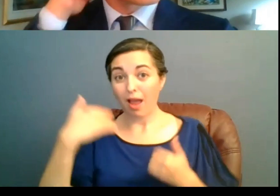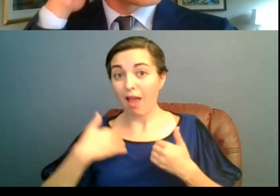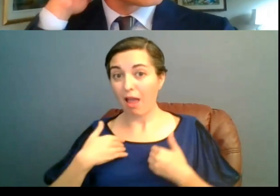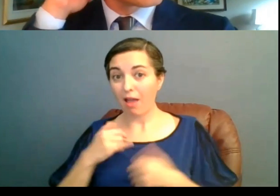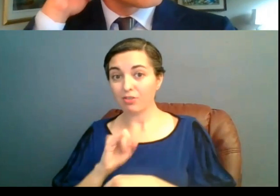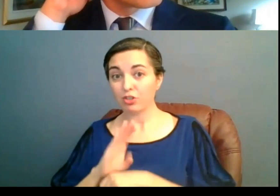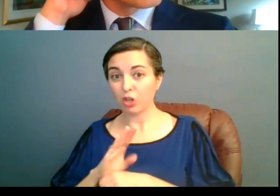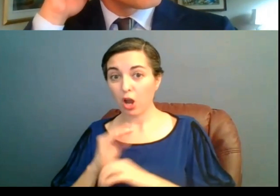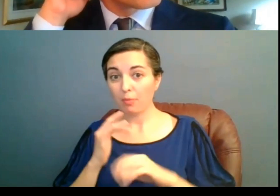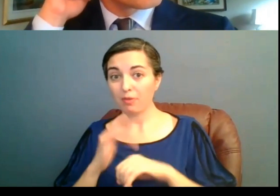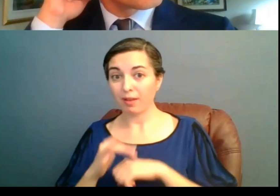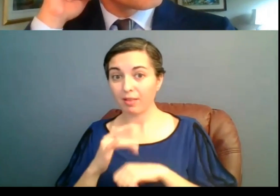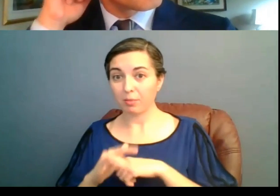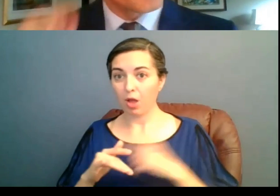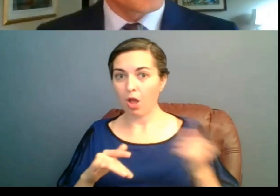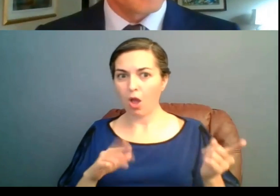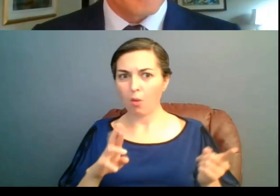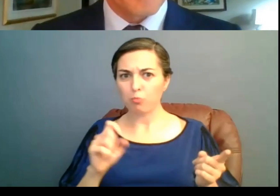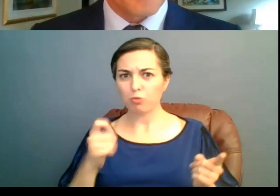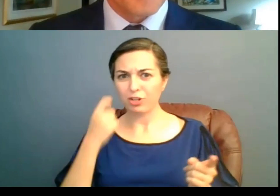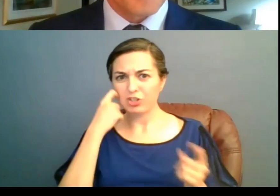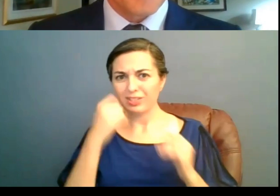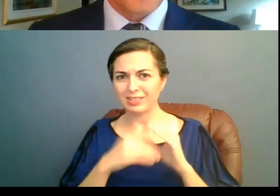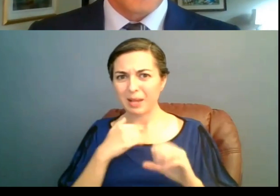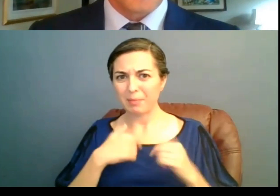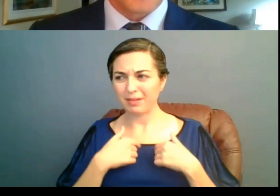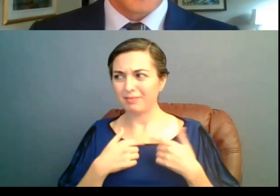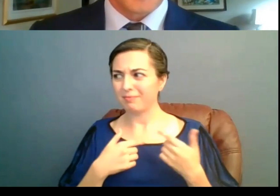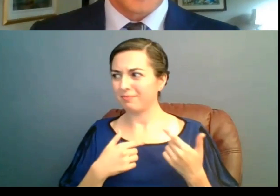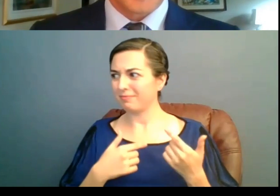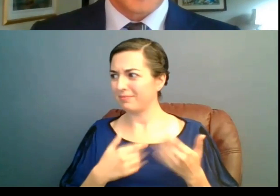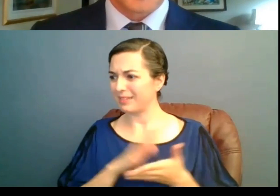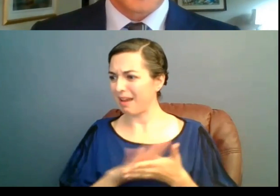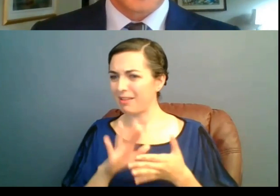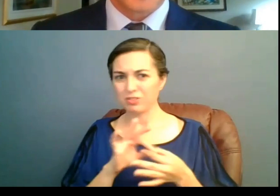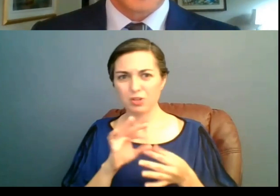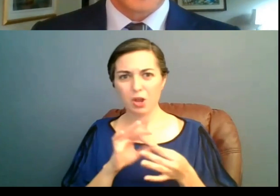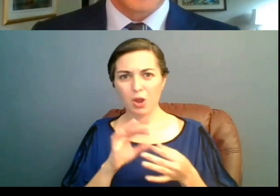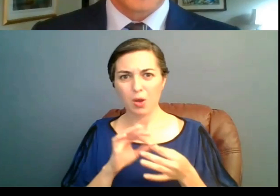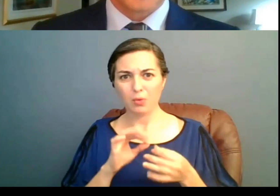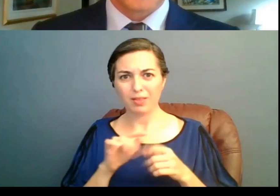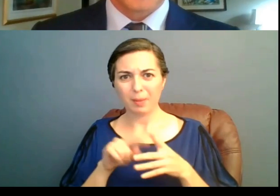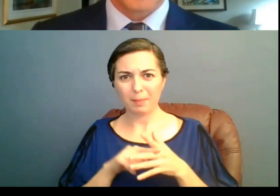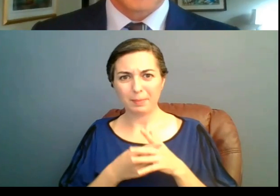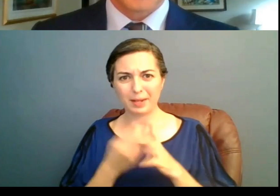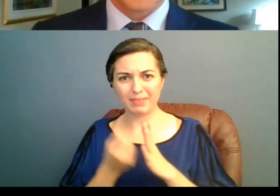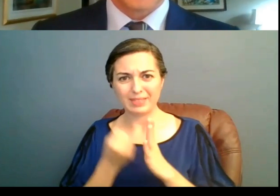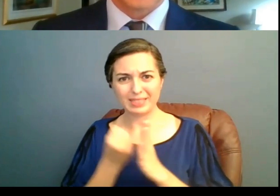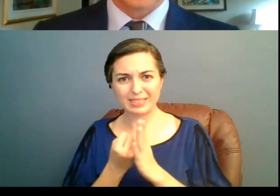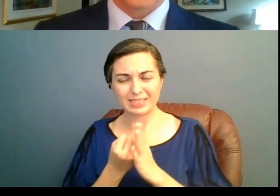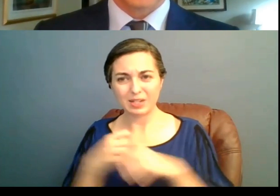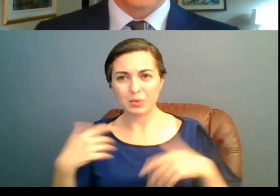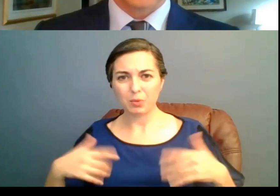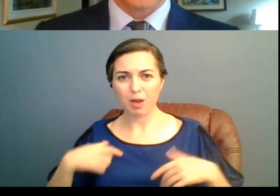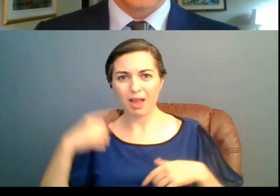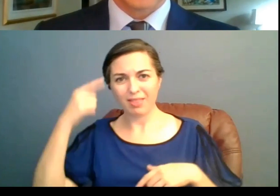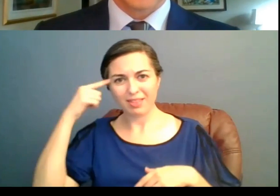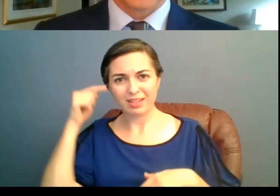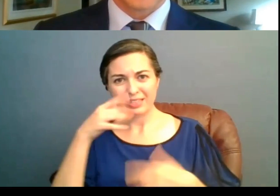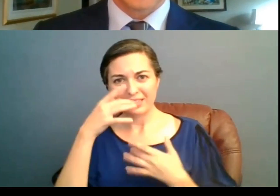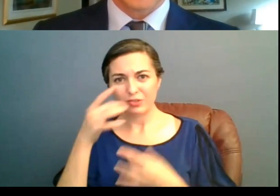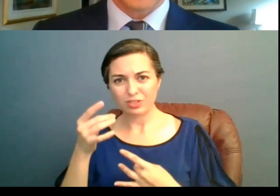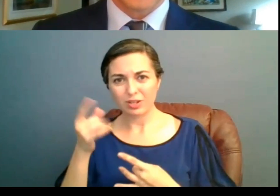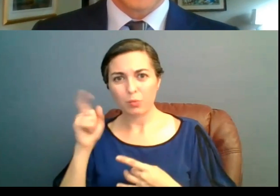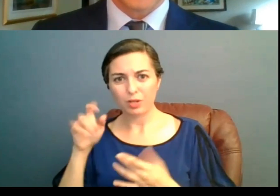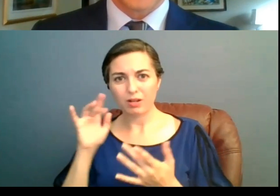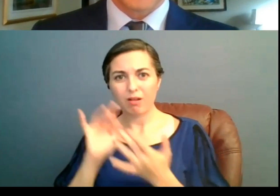I might be like, oh yeah, Brett just sent me this really nice note actually earlier at the beginning of the season. I think he'd be interested in this. We need to reach